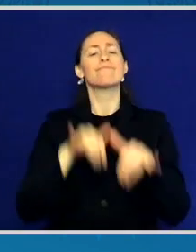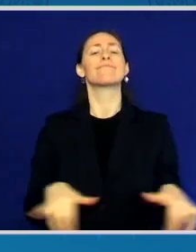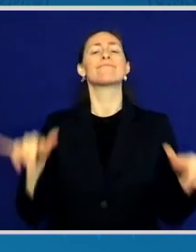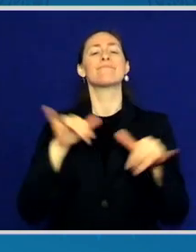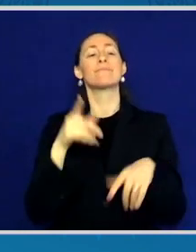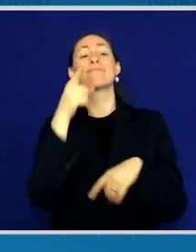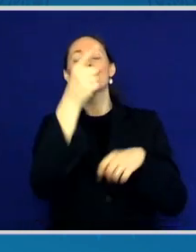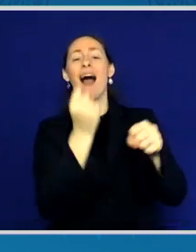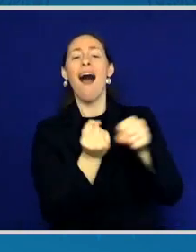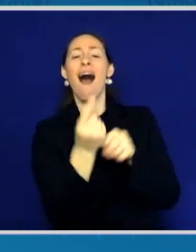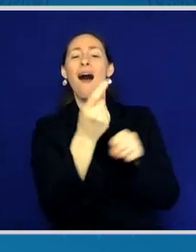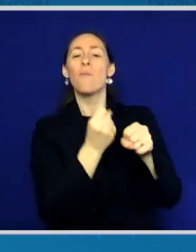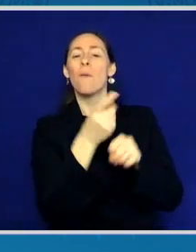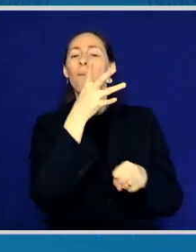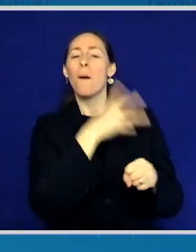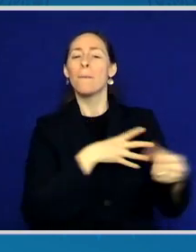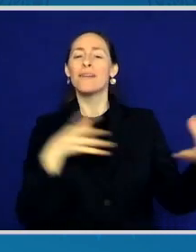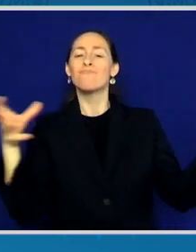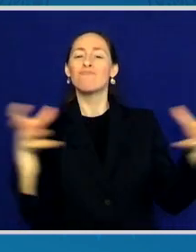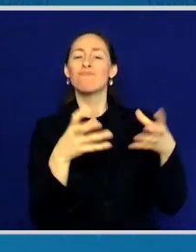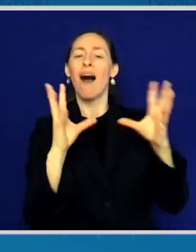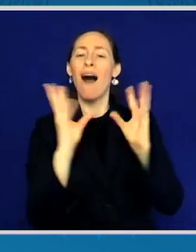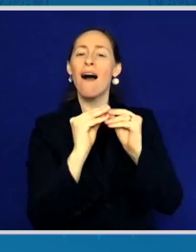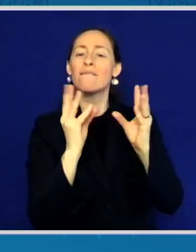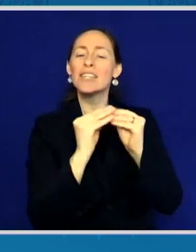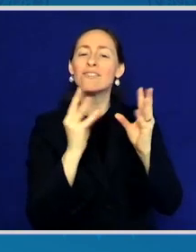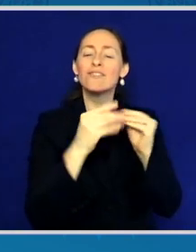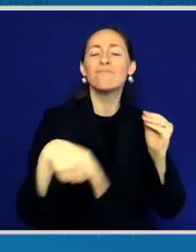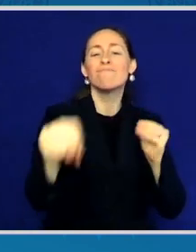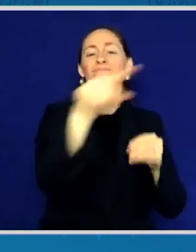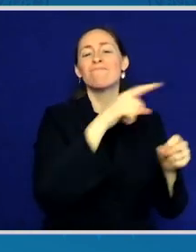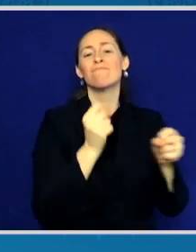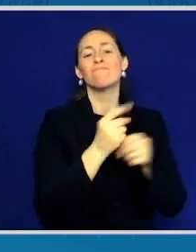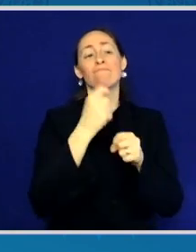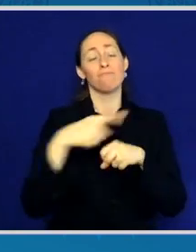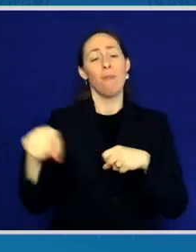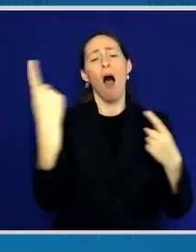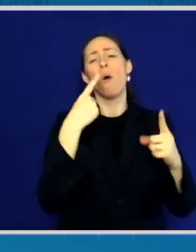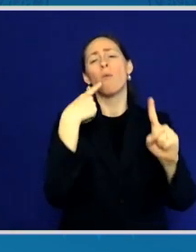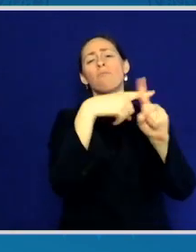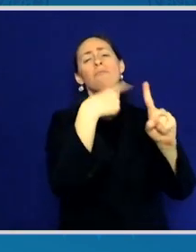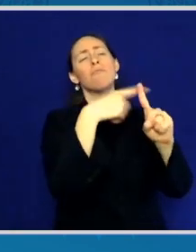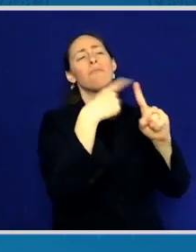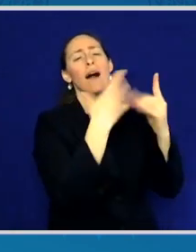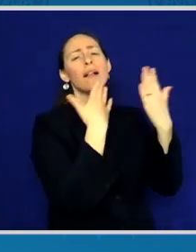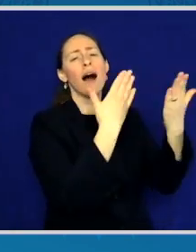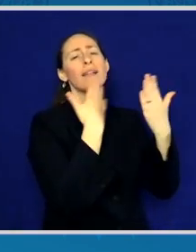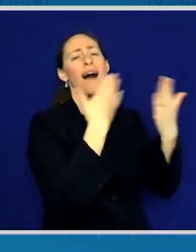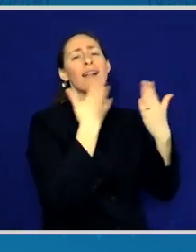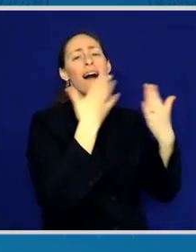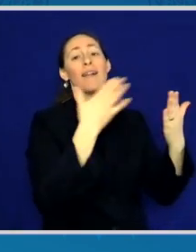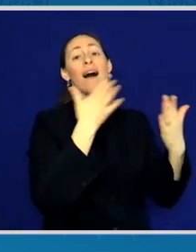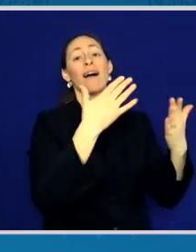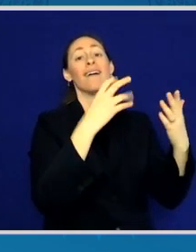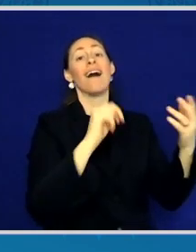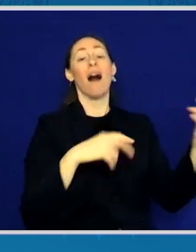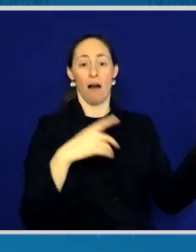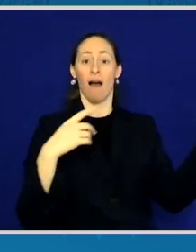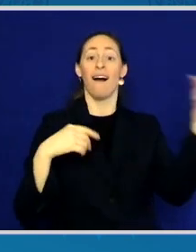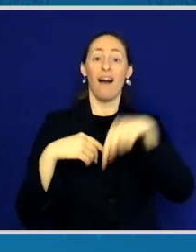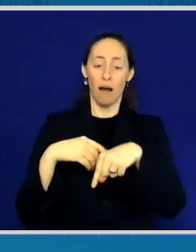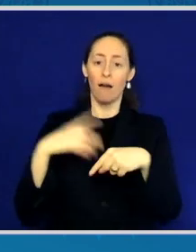good and so well received. We were going to have her back the next year in Cincinnati, and then we were both called to session and didn't get to do that. But